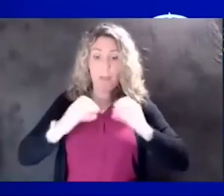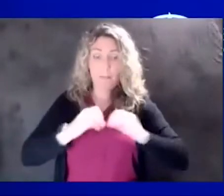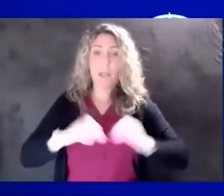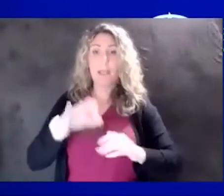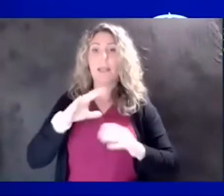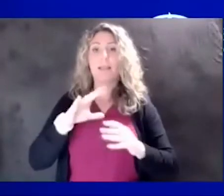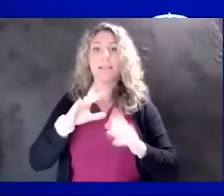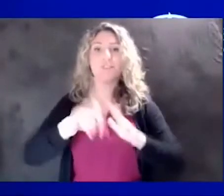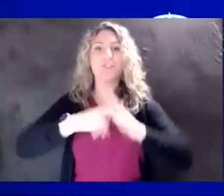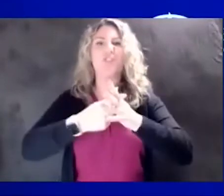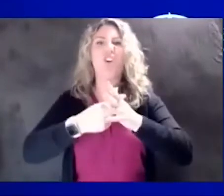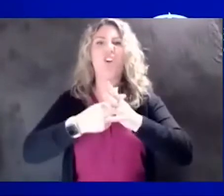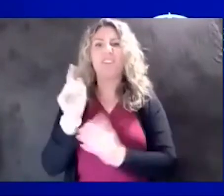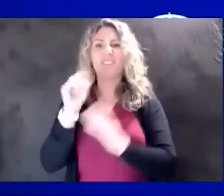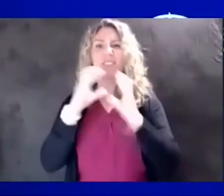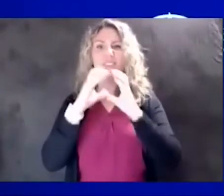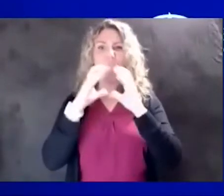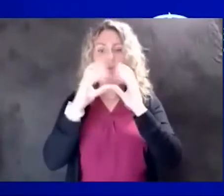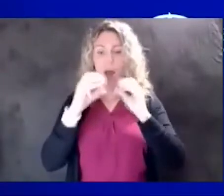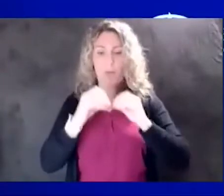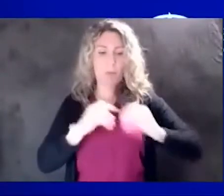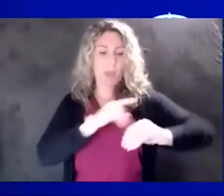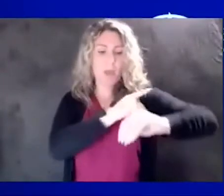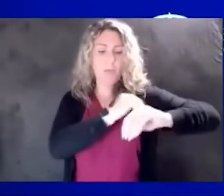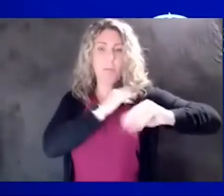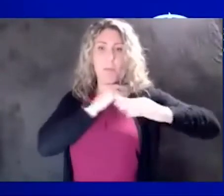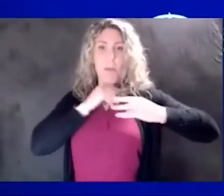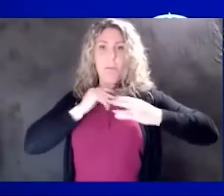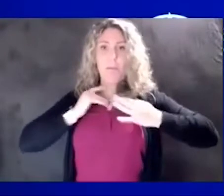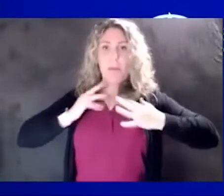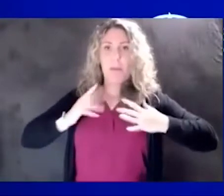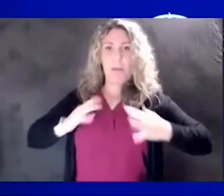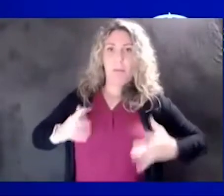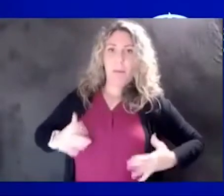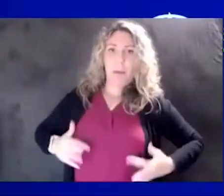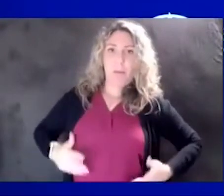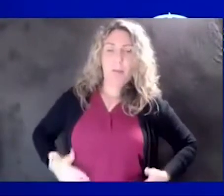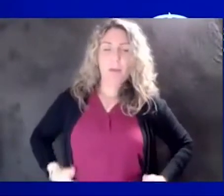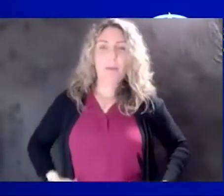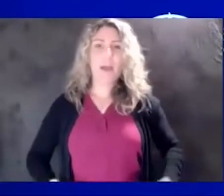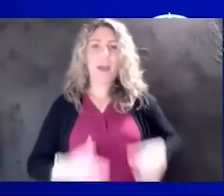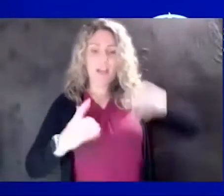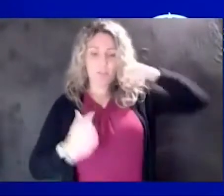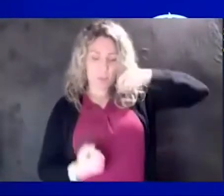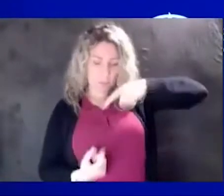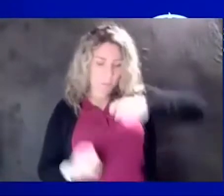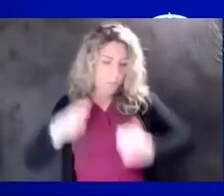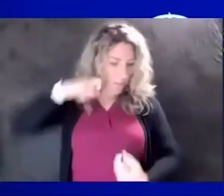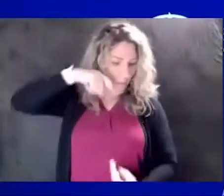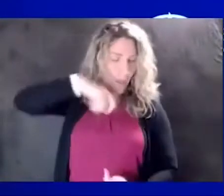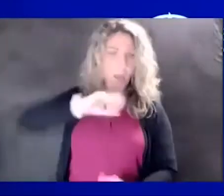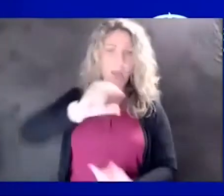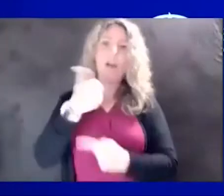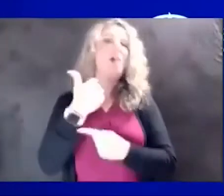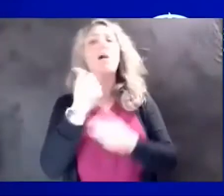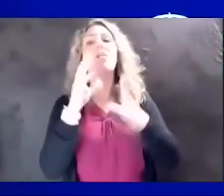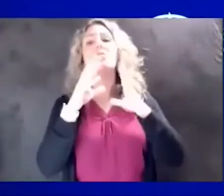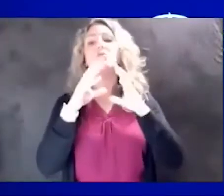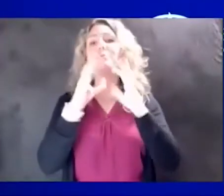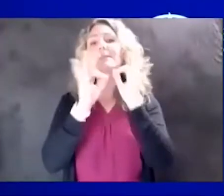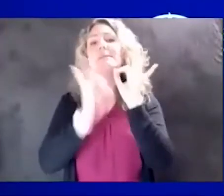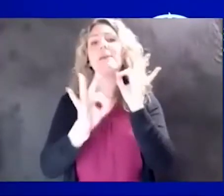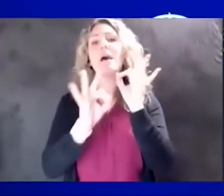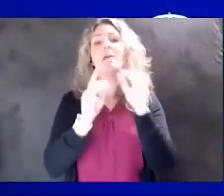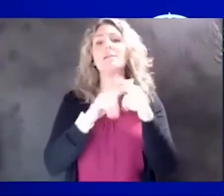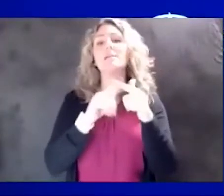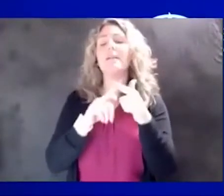help do more immune communication with other cells, but also present some of the spike protein that